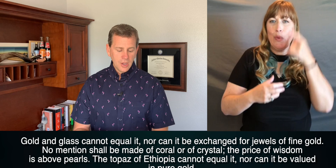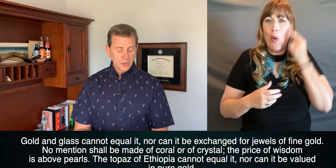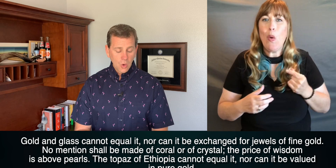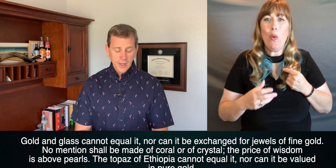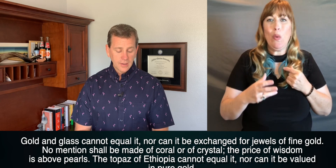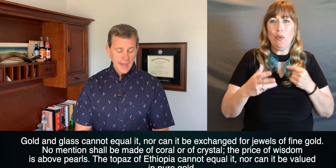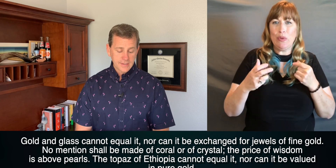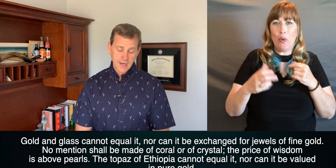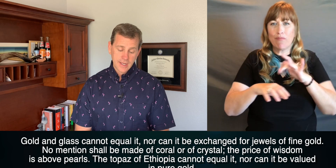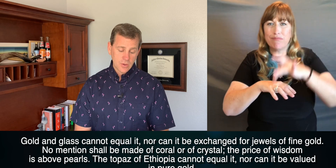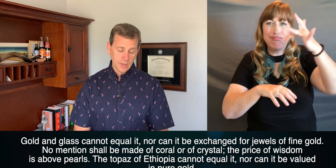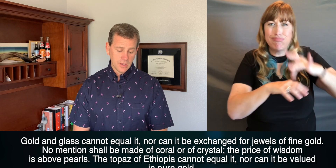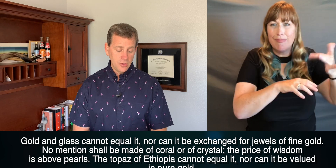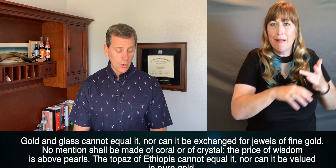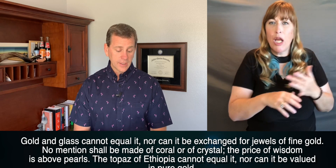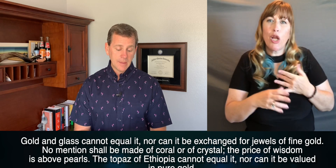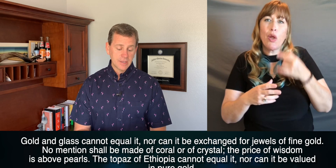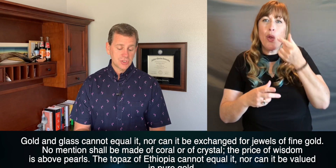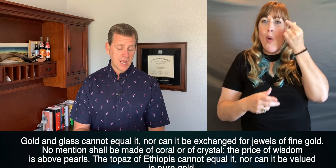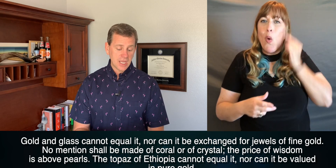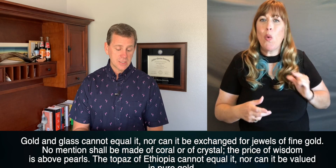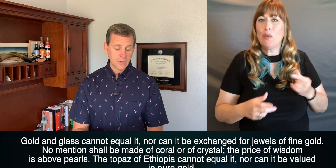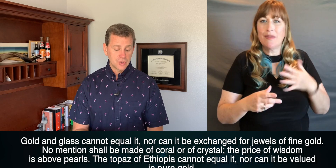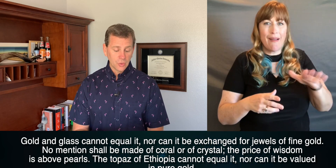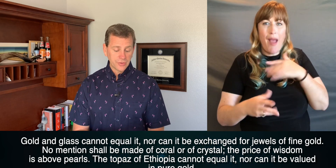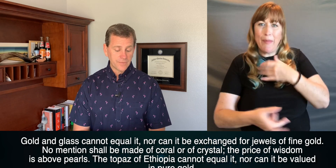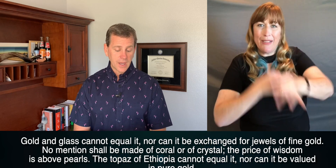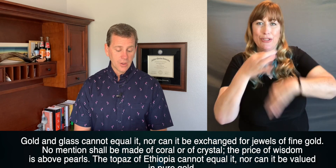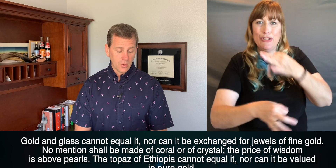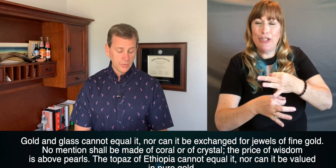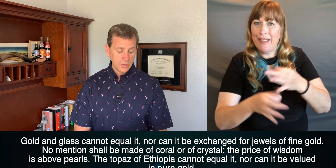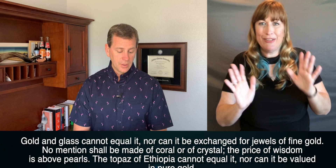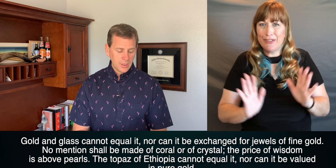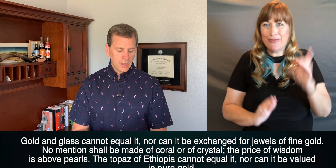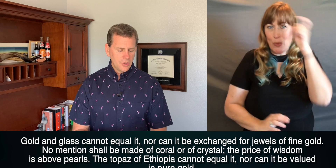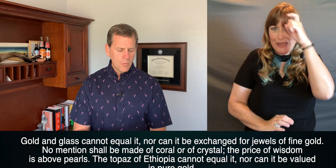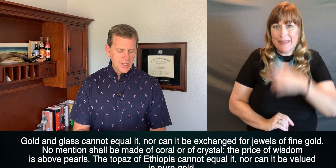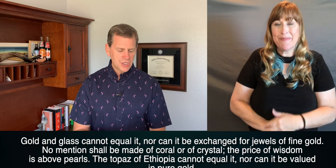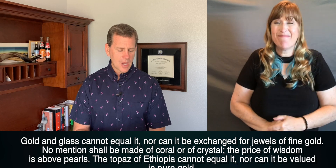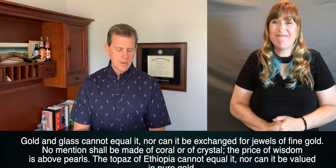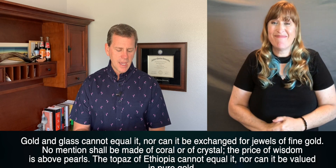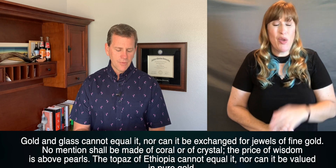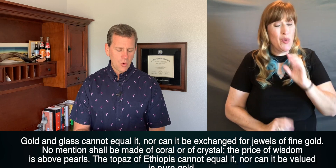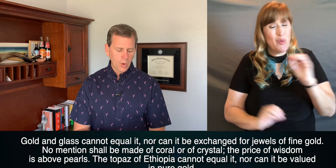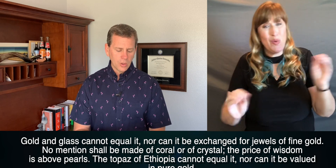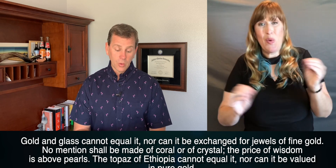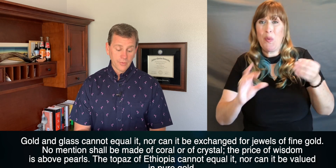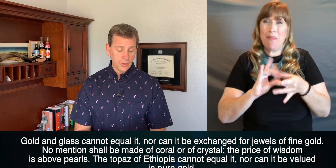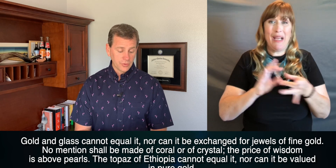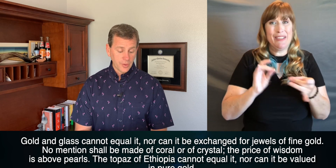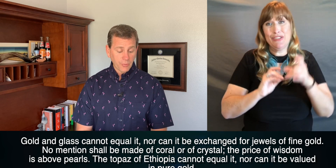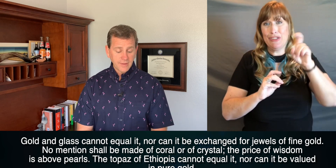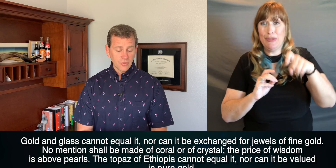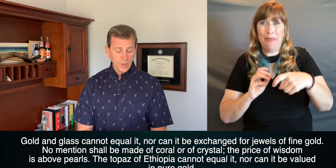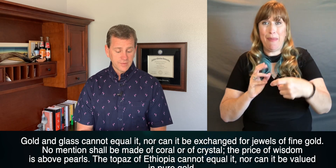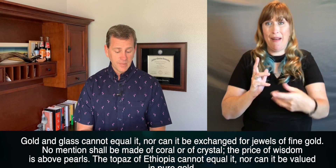sapphire. Gold and glass cannot equal it, nor can it be exchanged for jewels of fine gold. No mention shall be made of coral or of